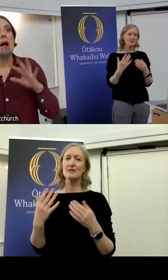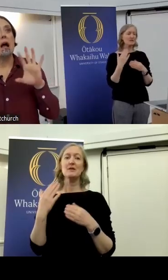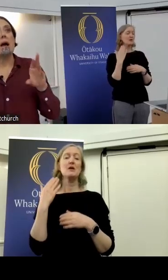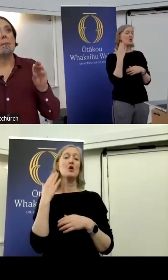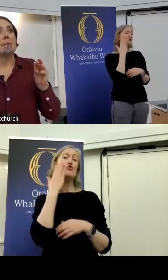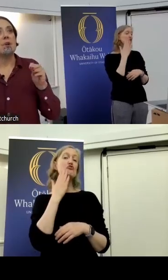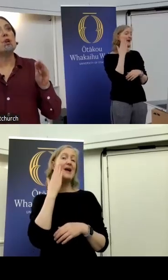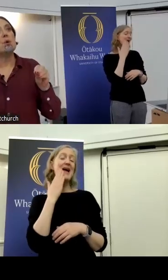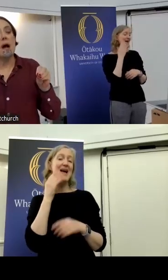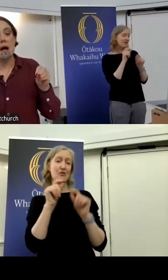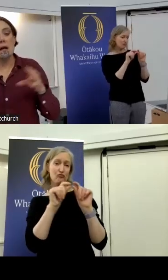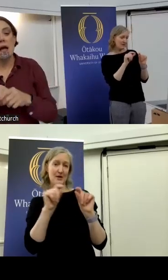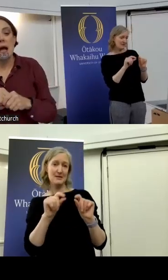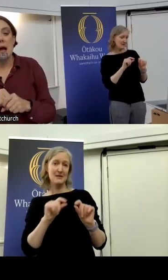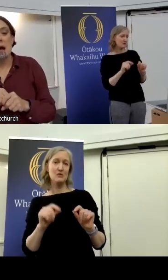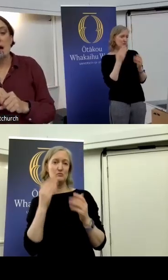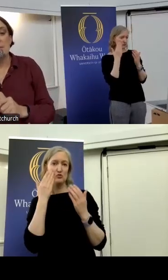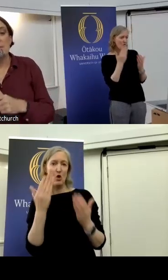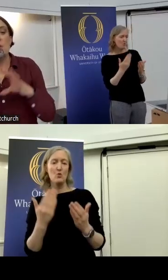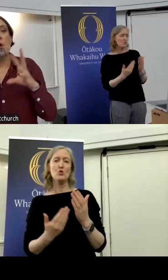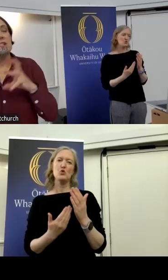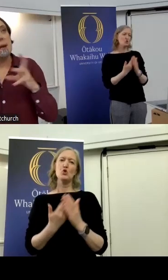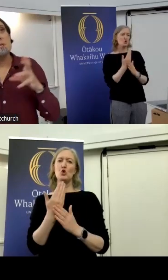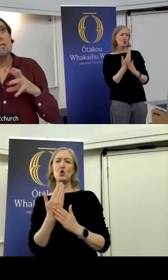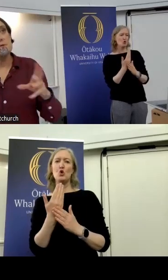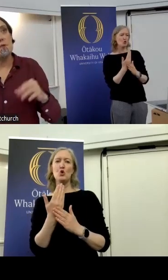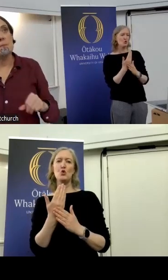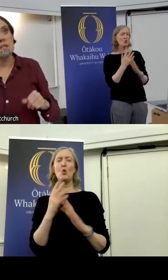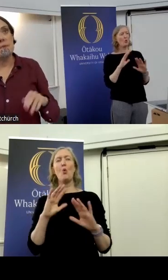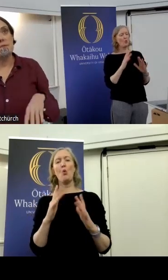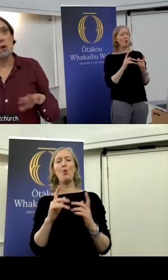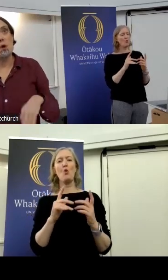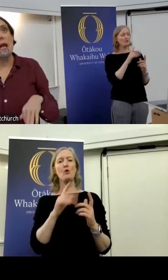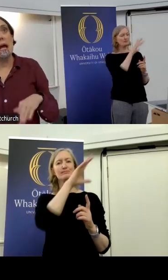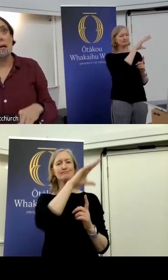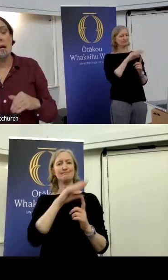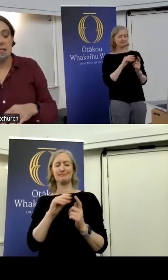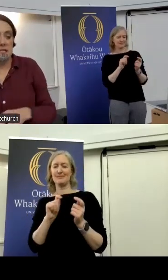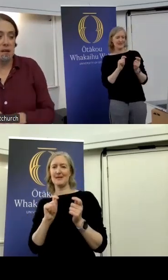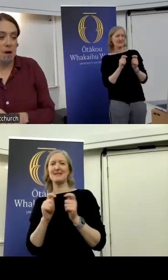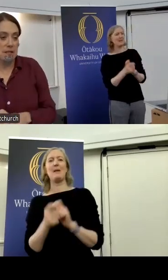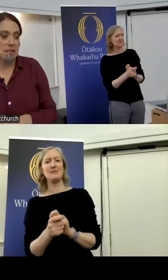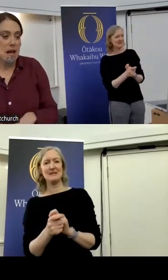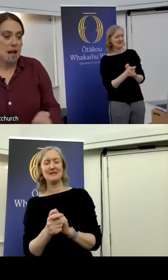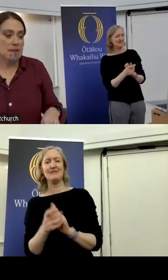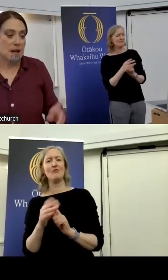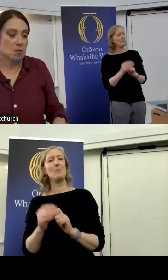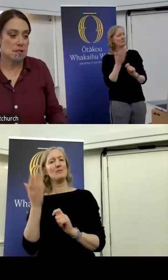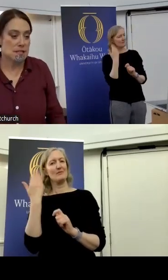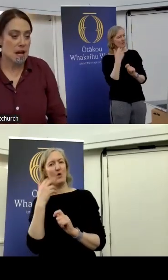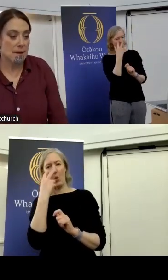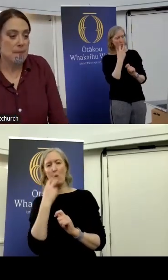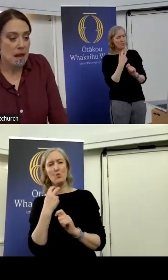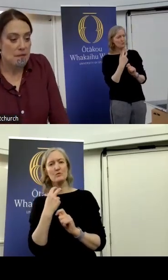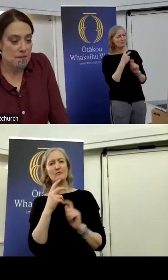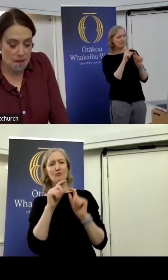are newer or adapted from some of the earlier existing ones, and that